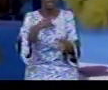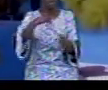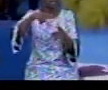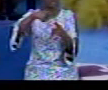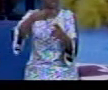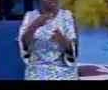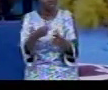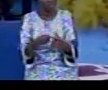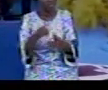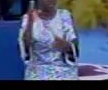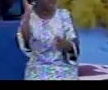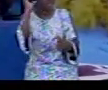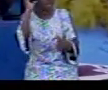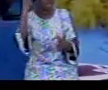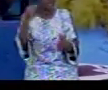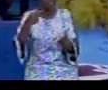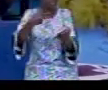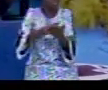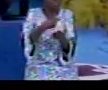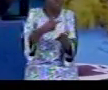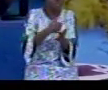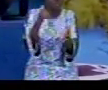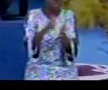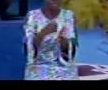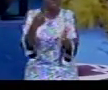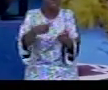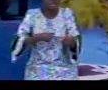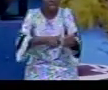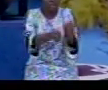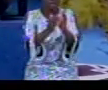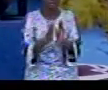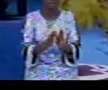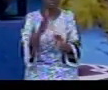the gospel that the apostles brought.